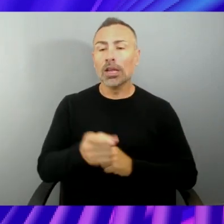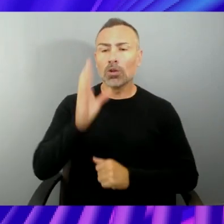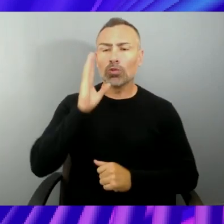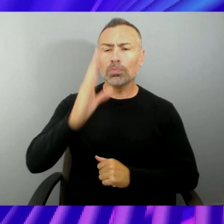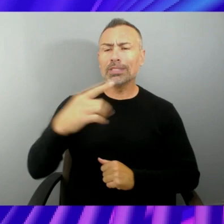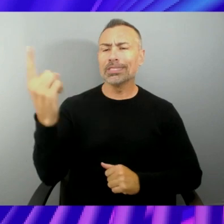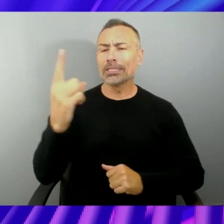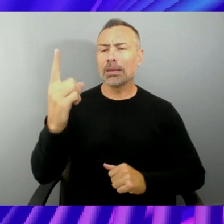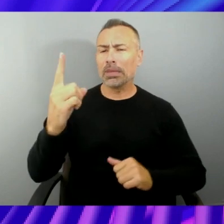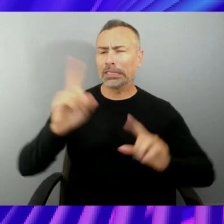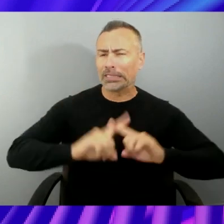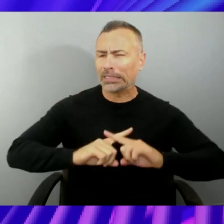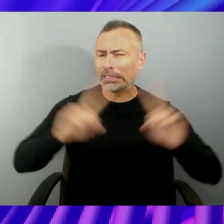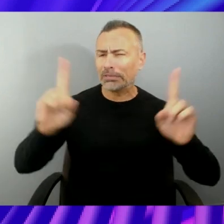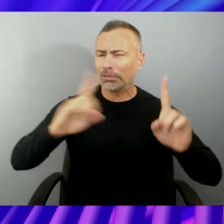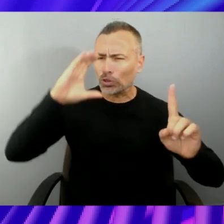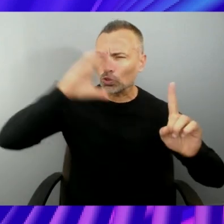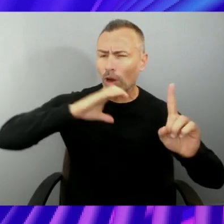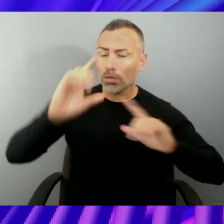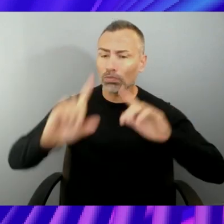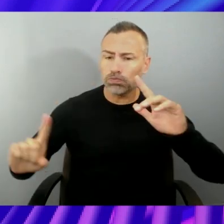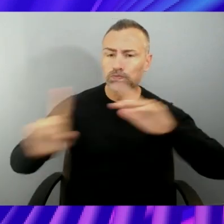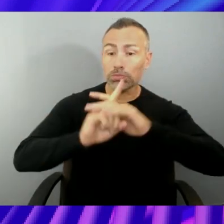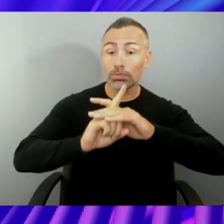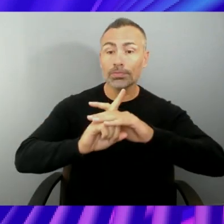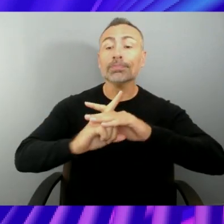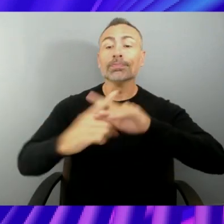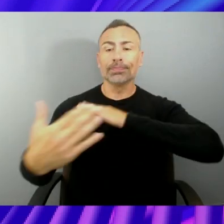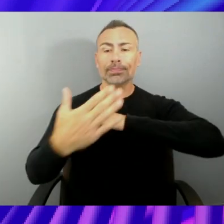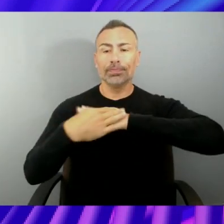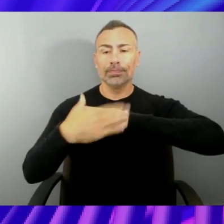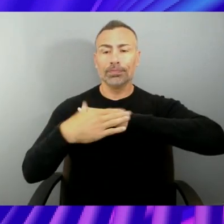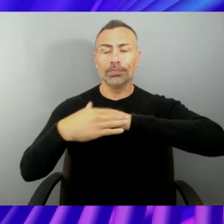out to, let's say, the 6-week view.